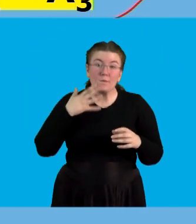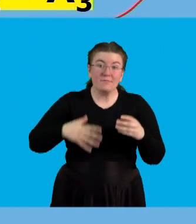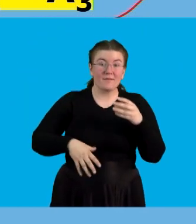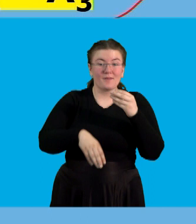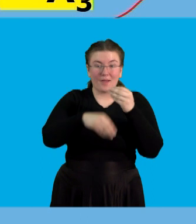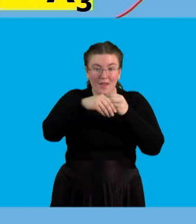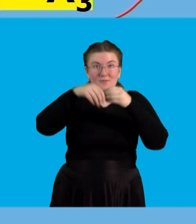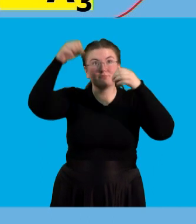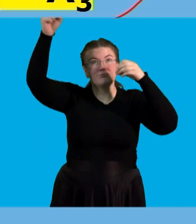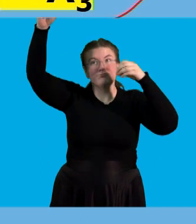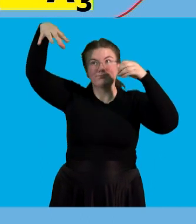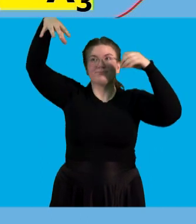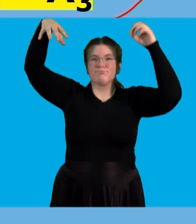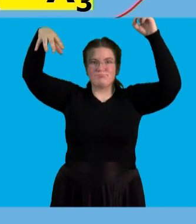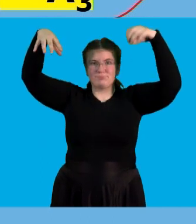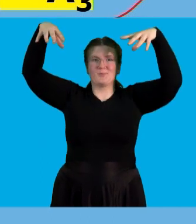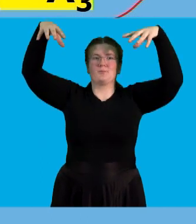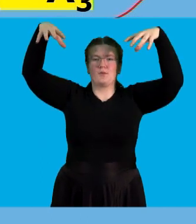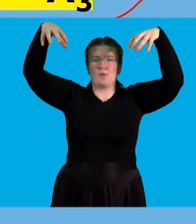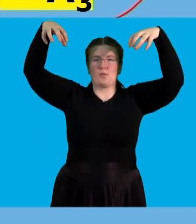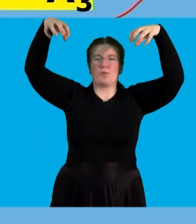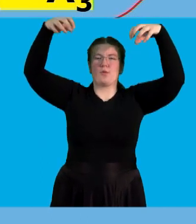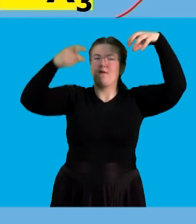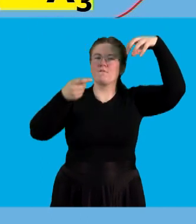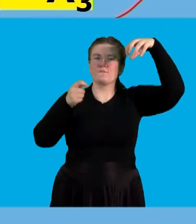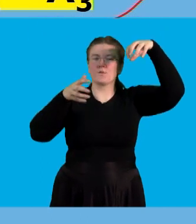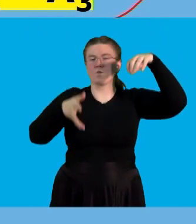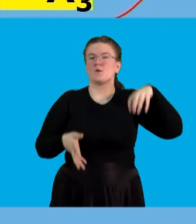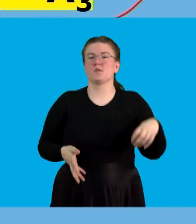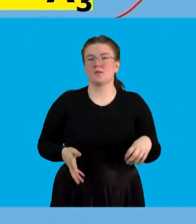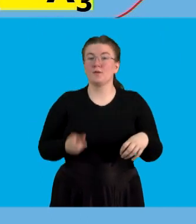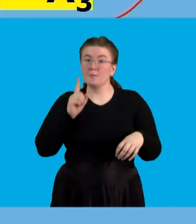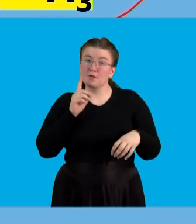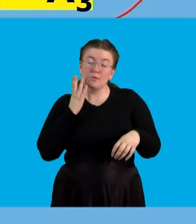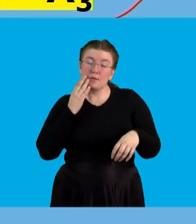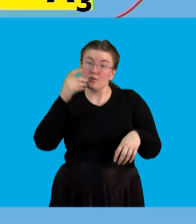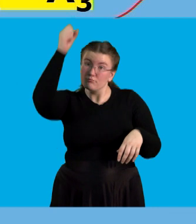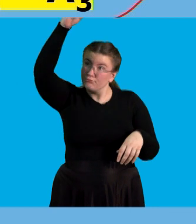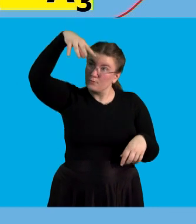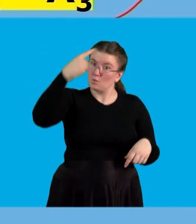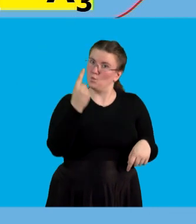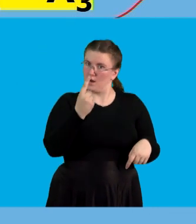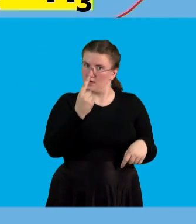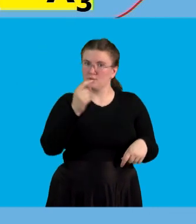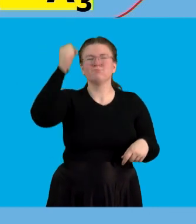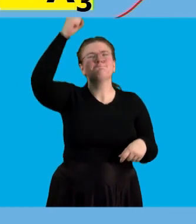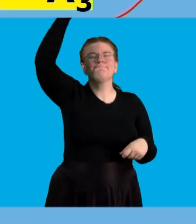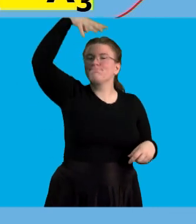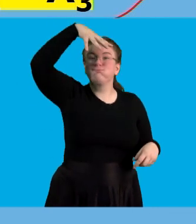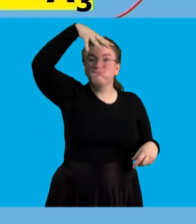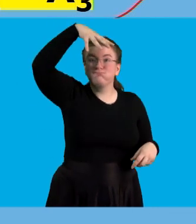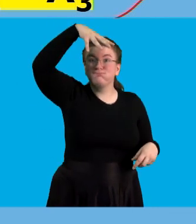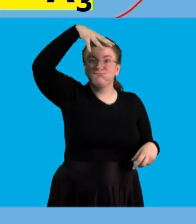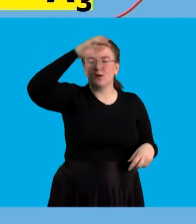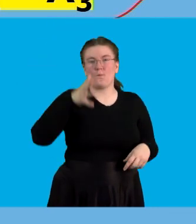the lesser the brightness. But then the less light bulbs we have in an electric circuit, the more the brightness. So basically, for